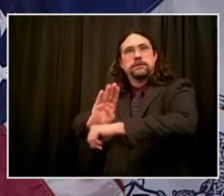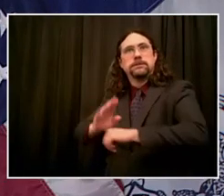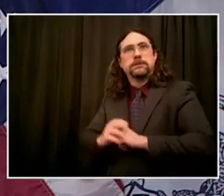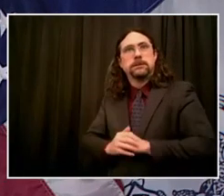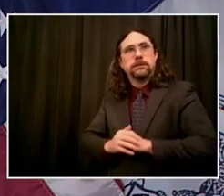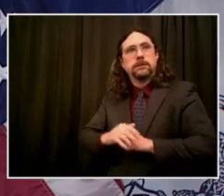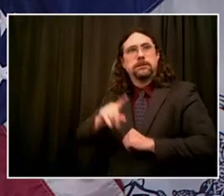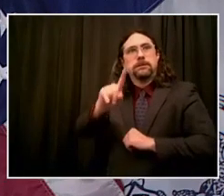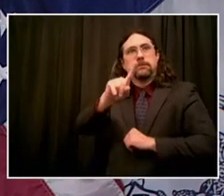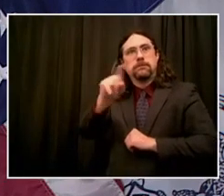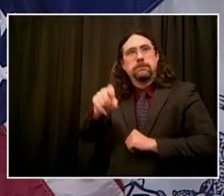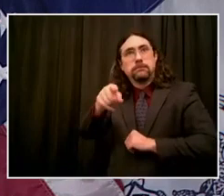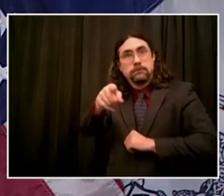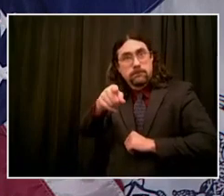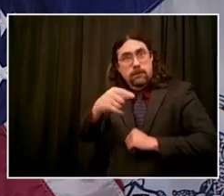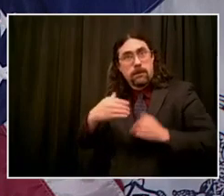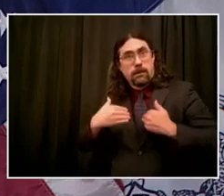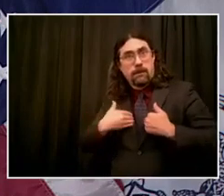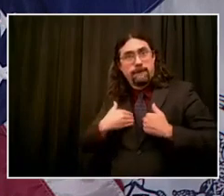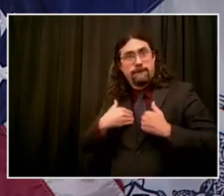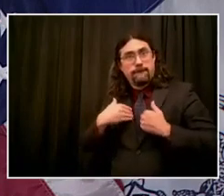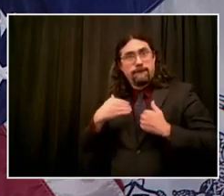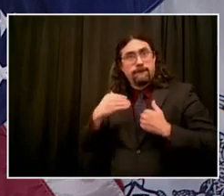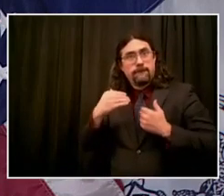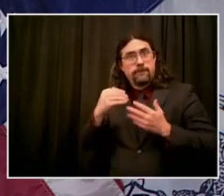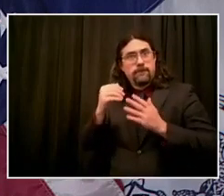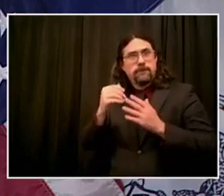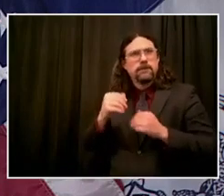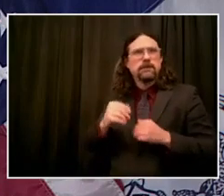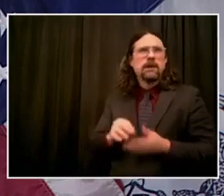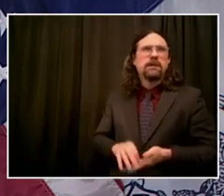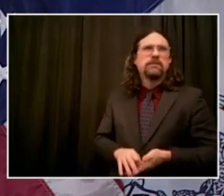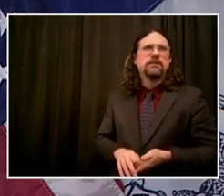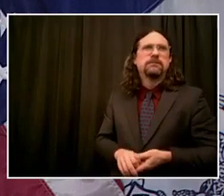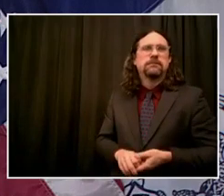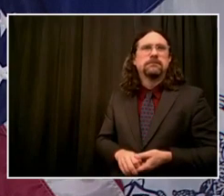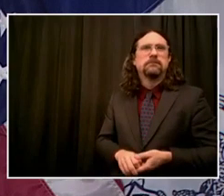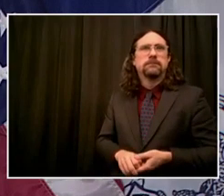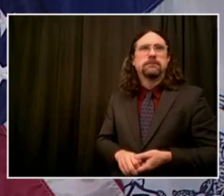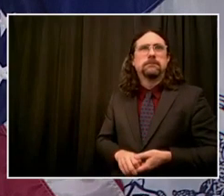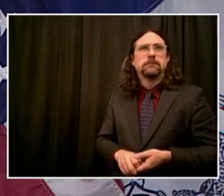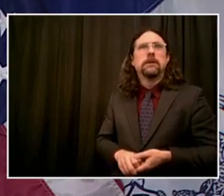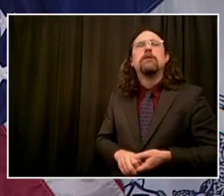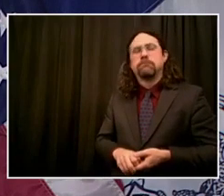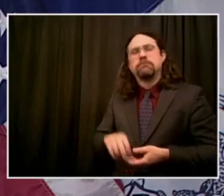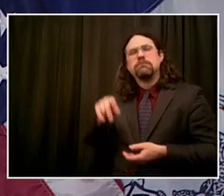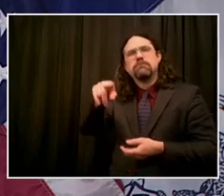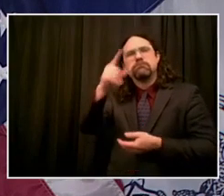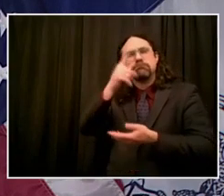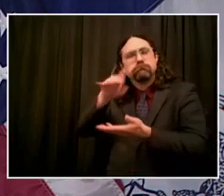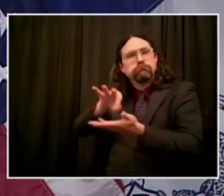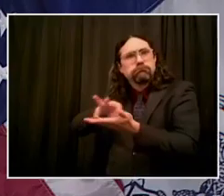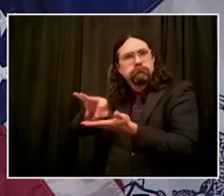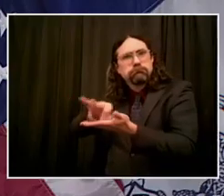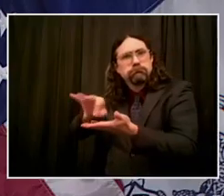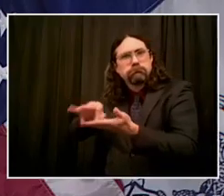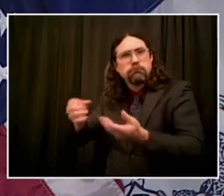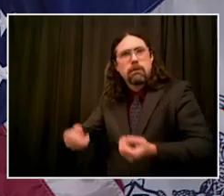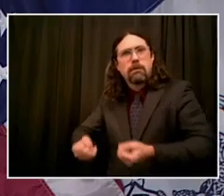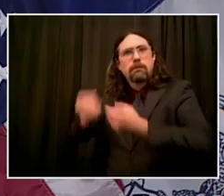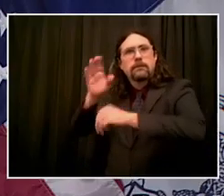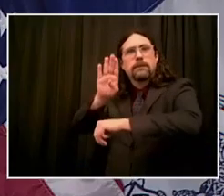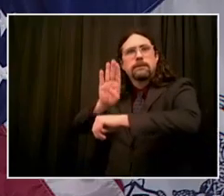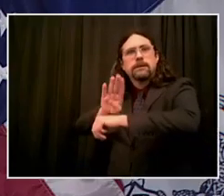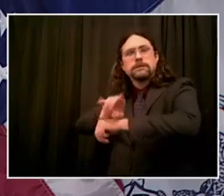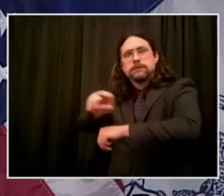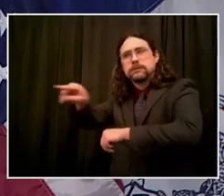rather. Like how many have already closed? The second question I wanted to ask is, when there is a reopening, and I know that this hasn't